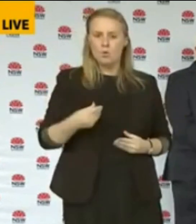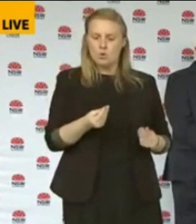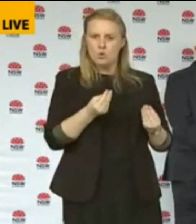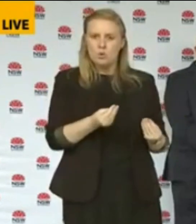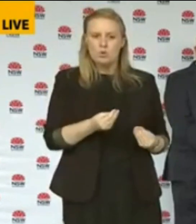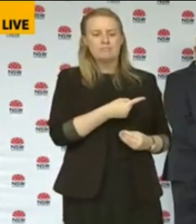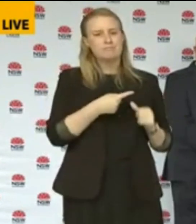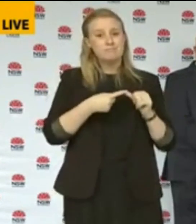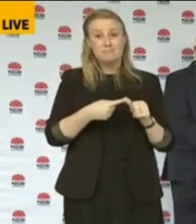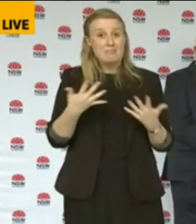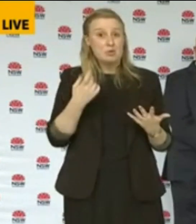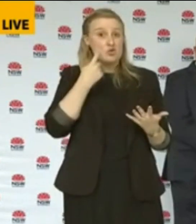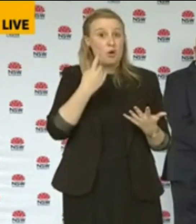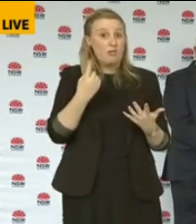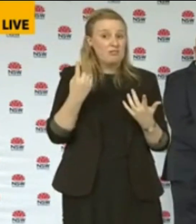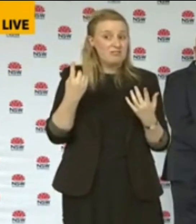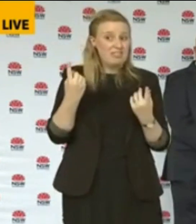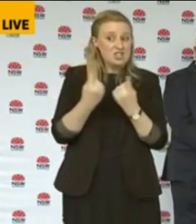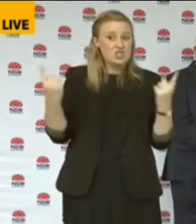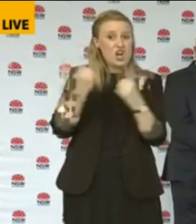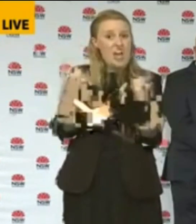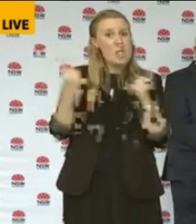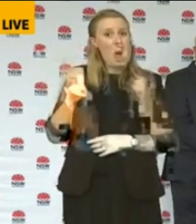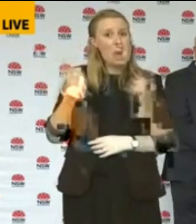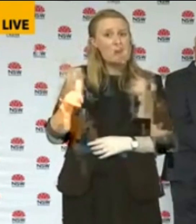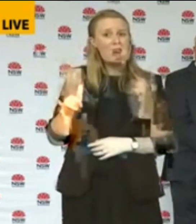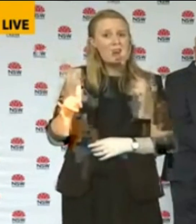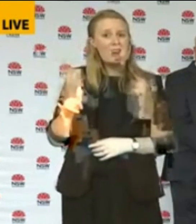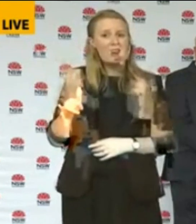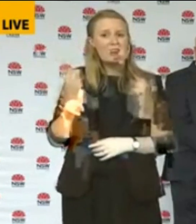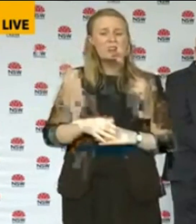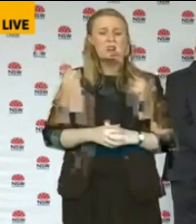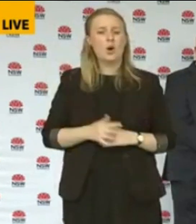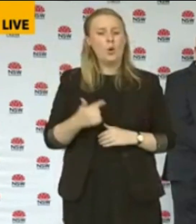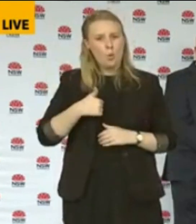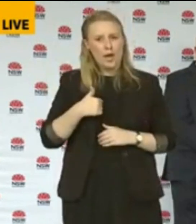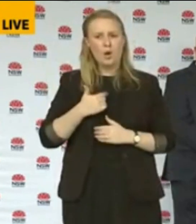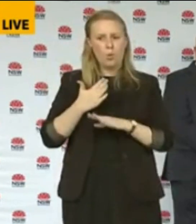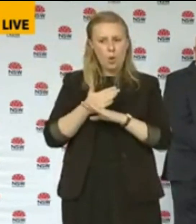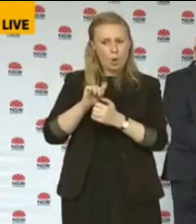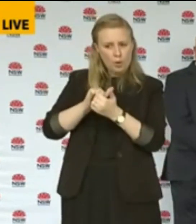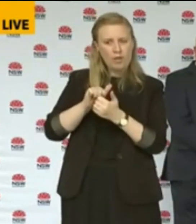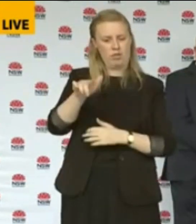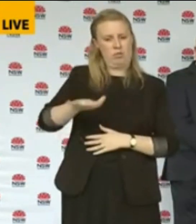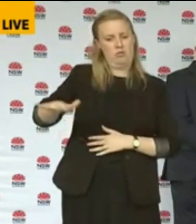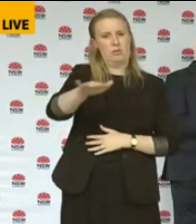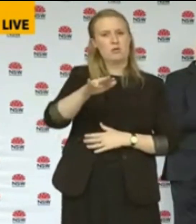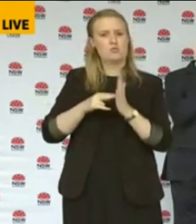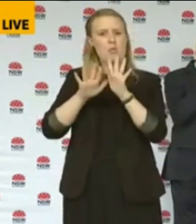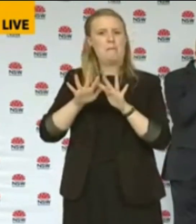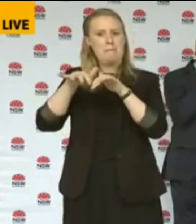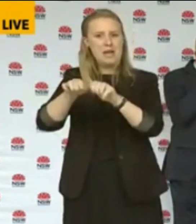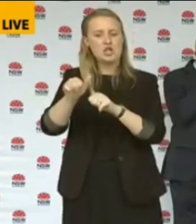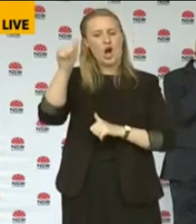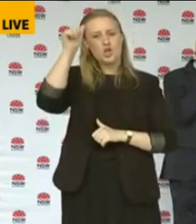where the impact could be even more severe. And therefore what we will do is work with that community, and I know Rob Stokes, I know James Griffin, I